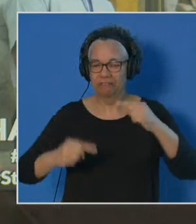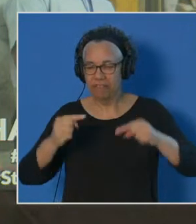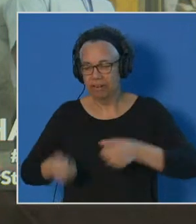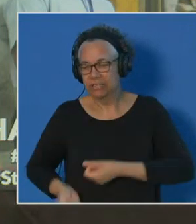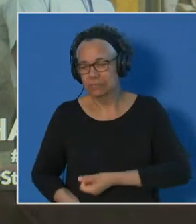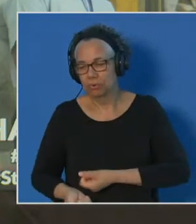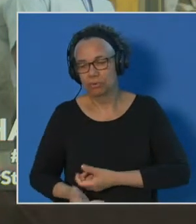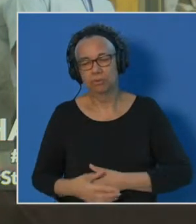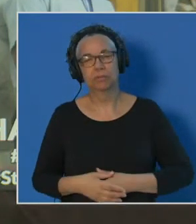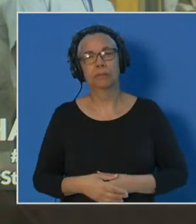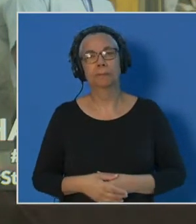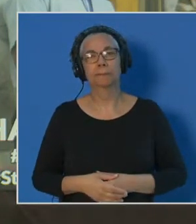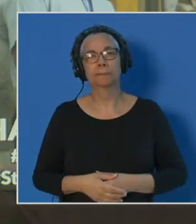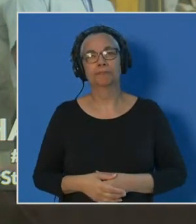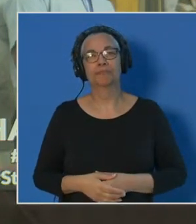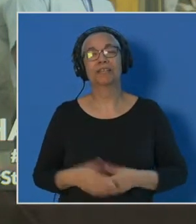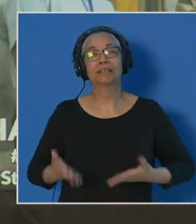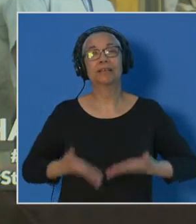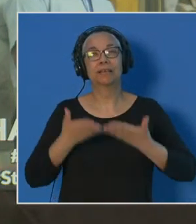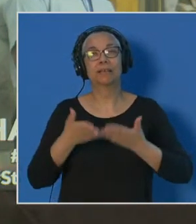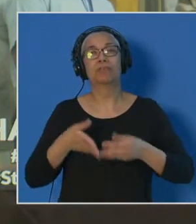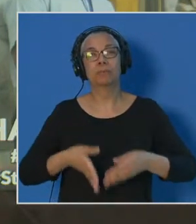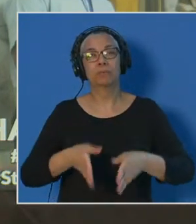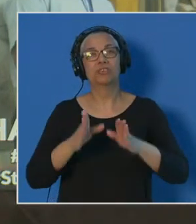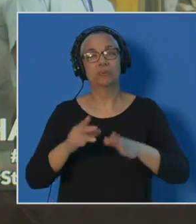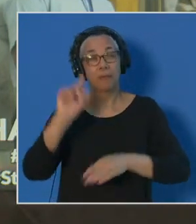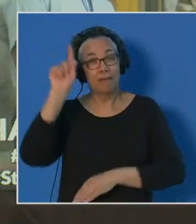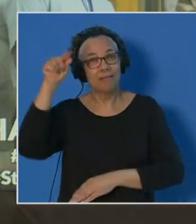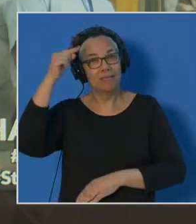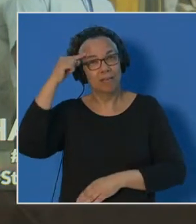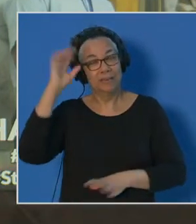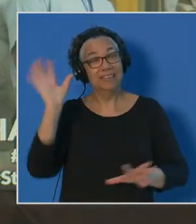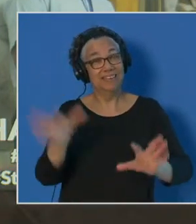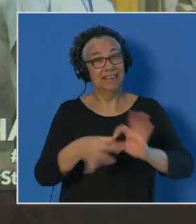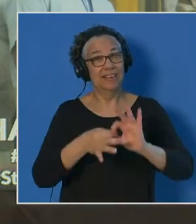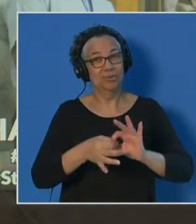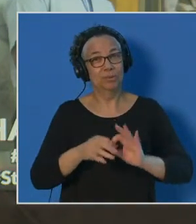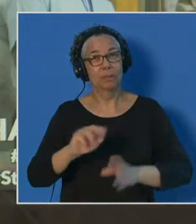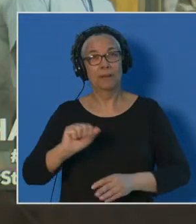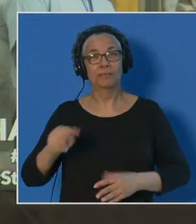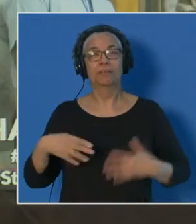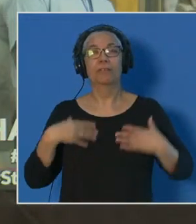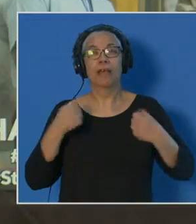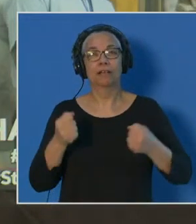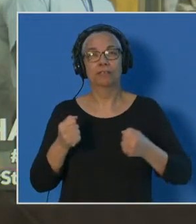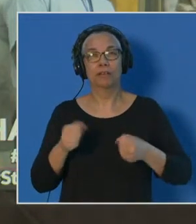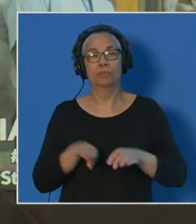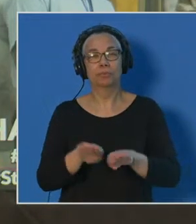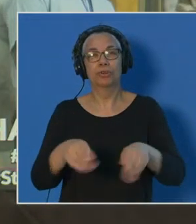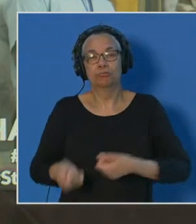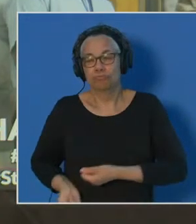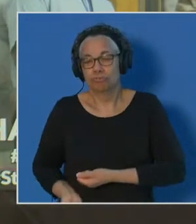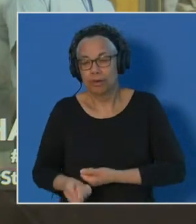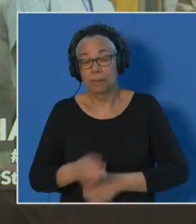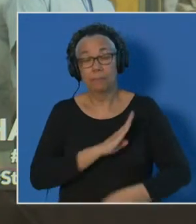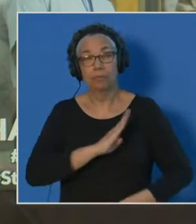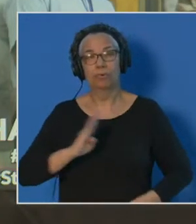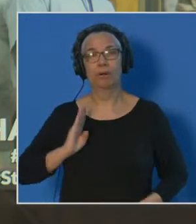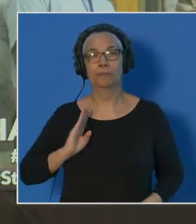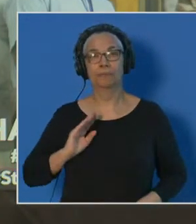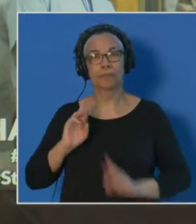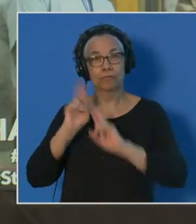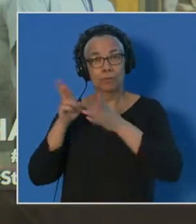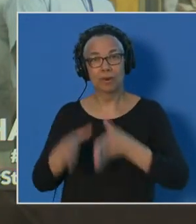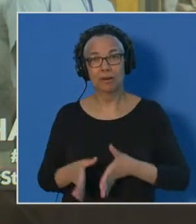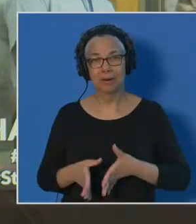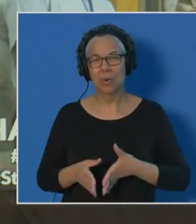permission by the government in conjunction with the Ministry of Health and the Bermuda Cricket Board. Okay. The last part of that with scuba diving,